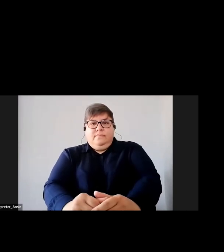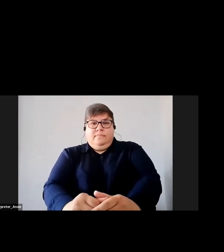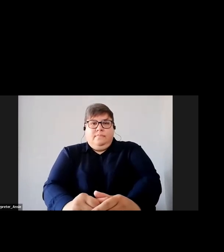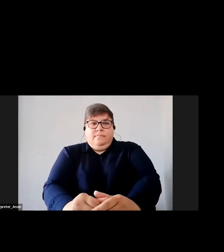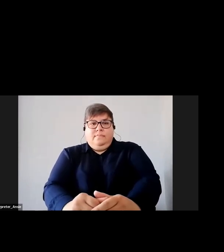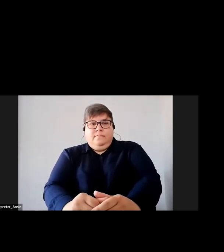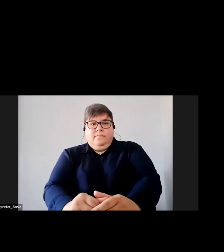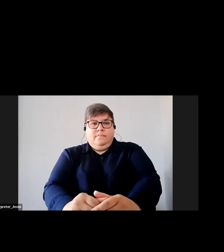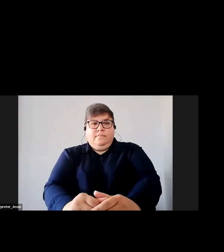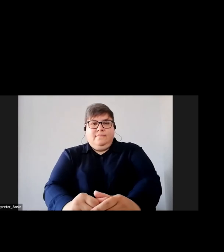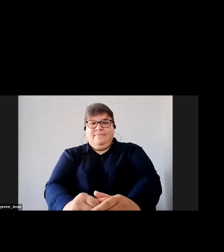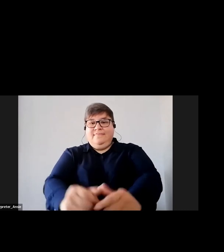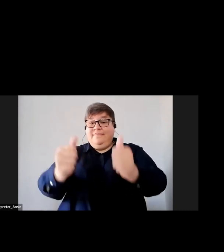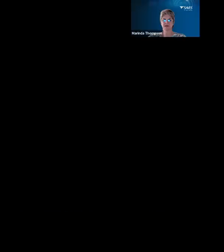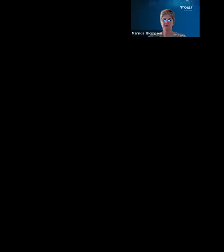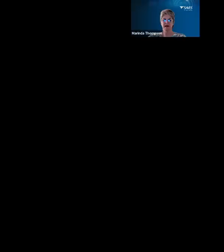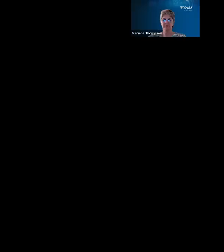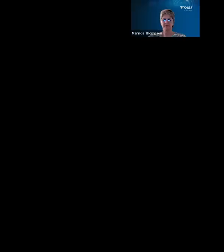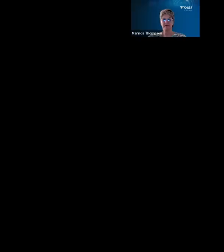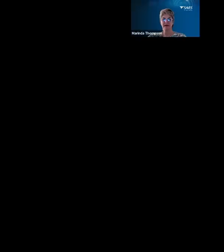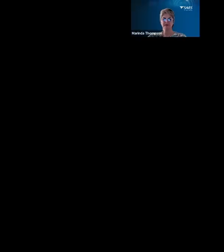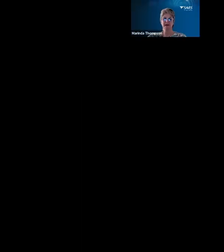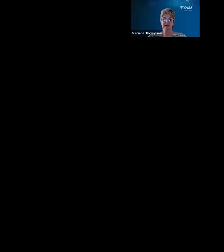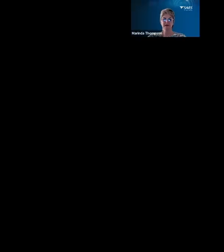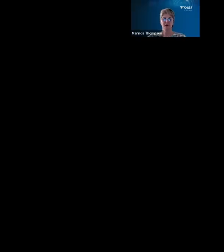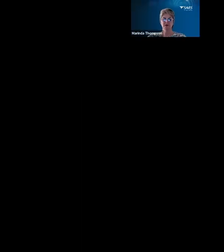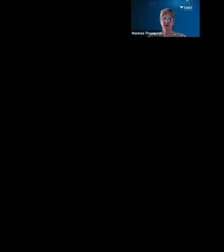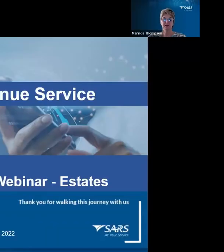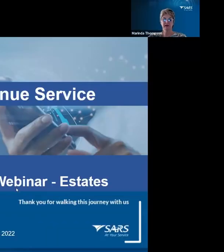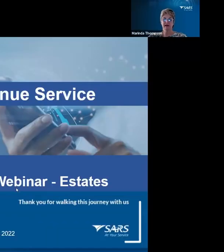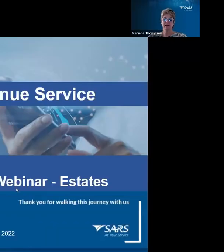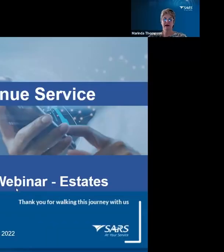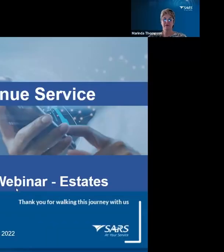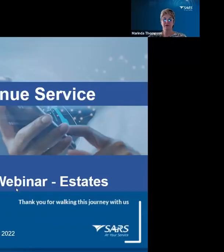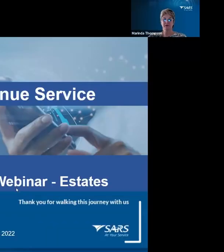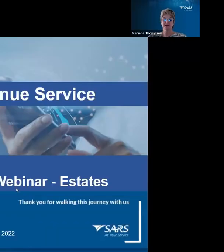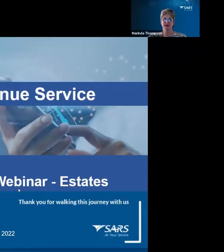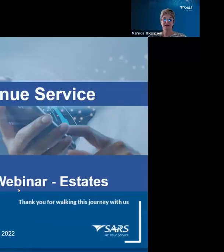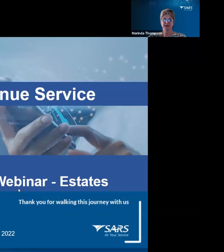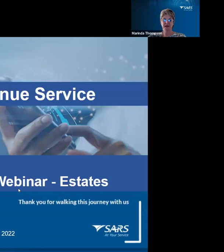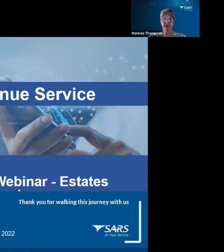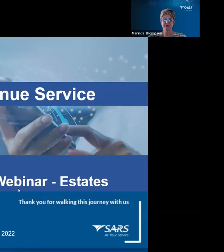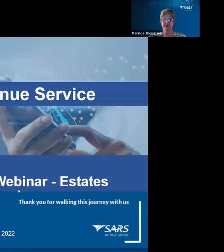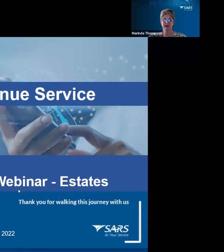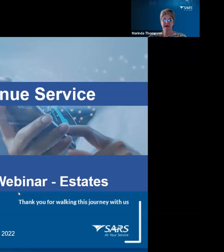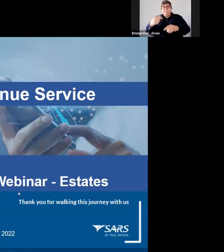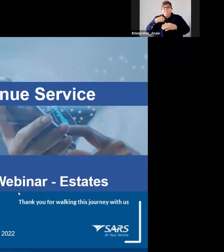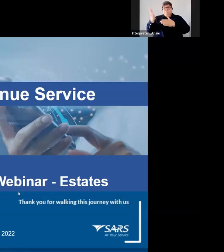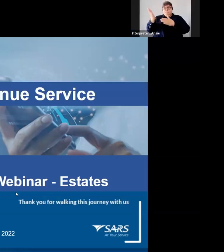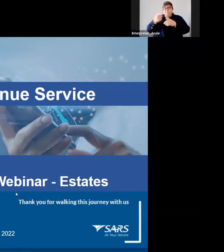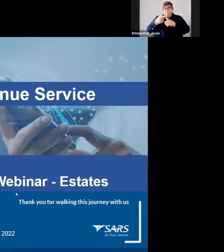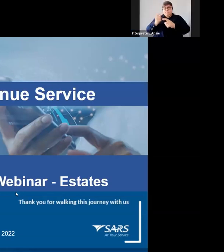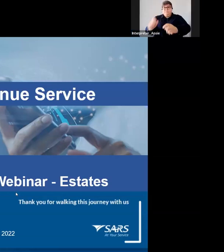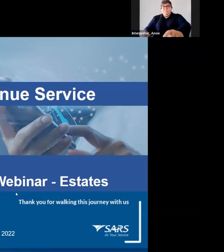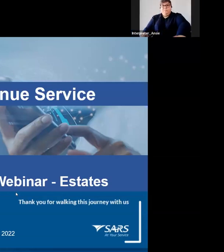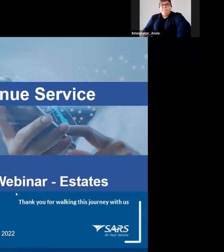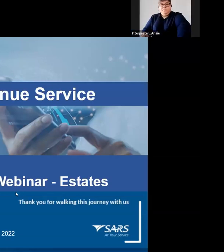good hi ladies and gentlemen this is my name is Marinda Thompson and I'm from the estate segment and I